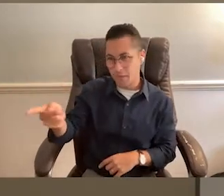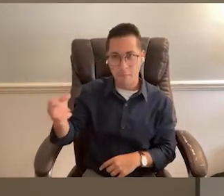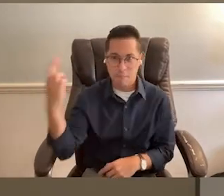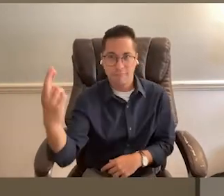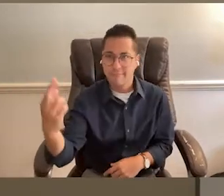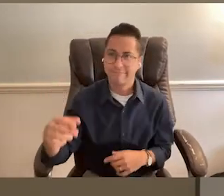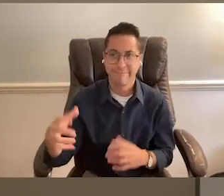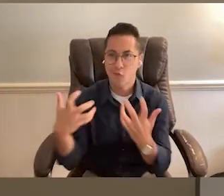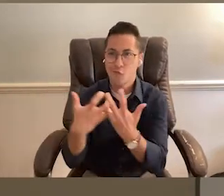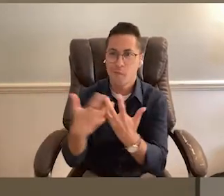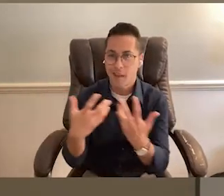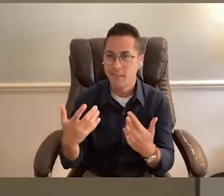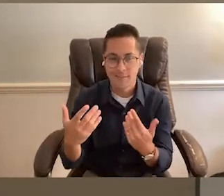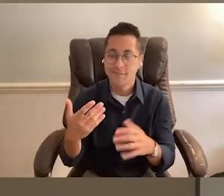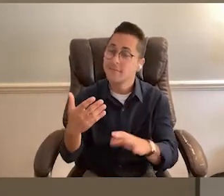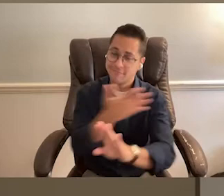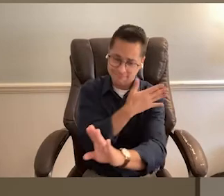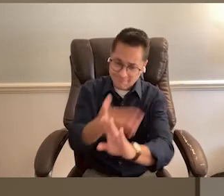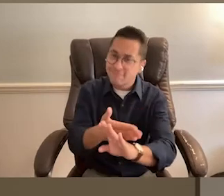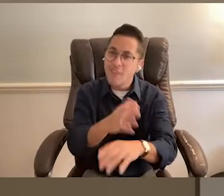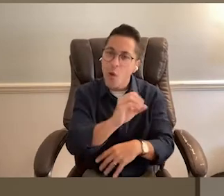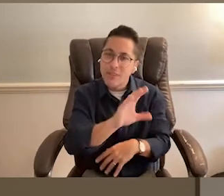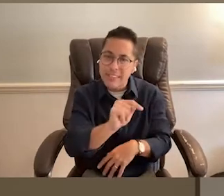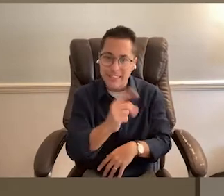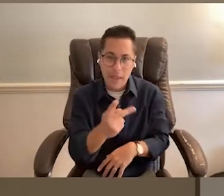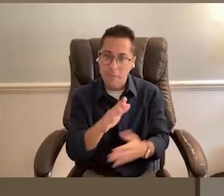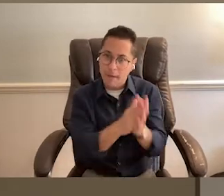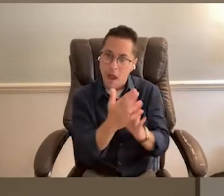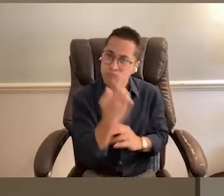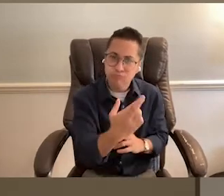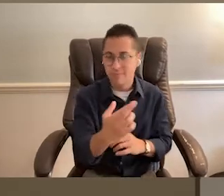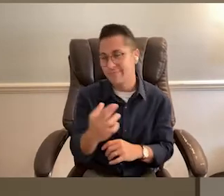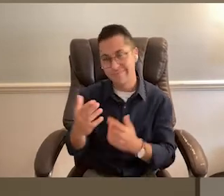And we provide every opportunity for students to reach their full potential. We